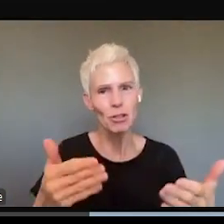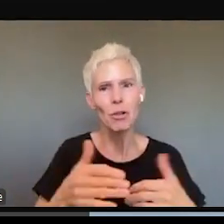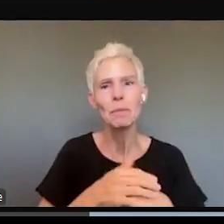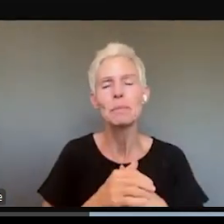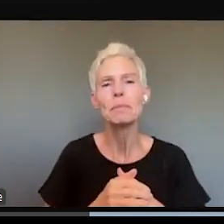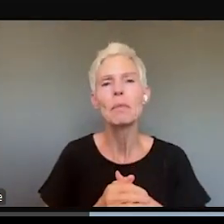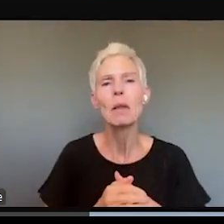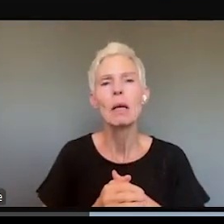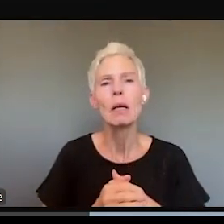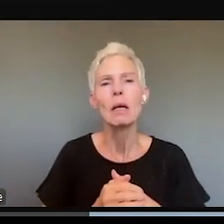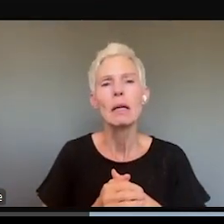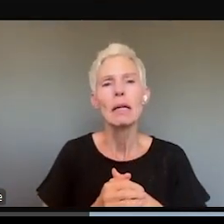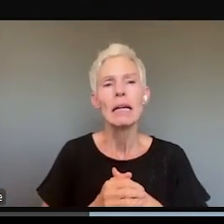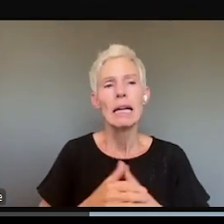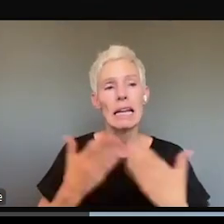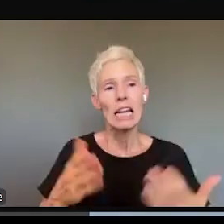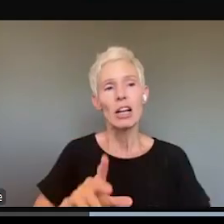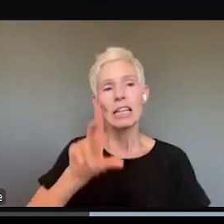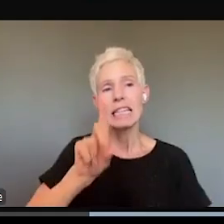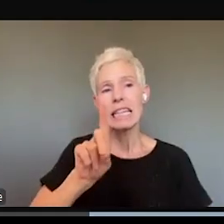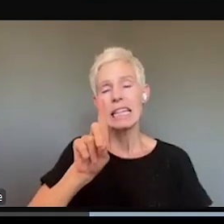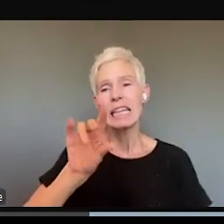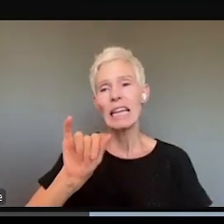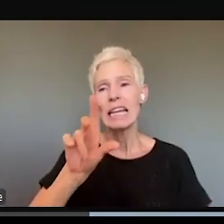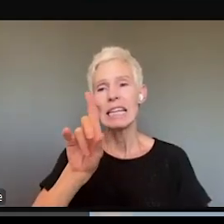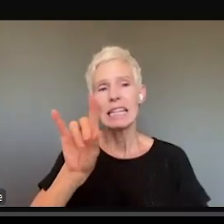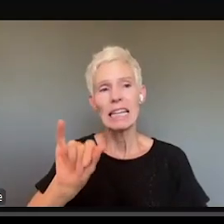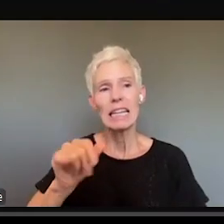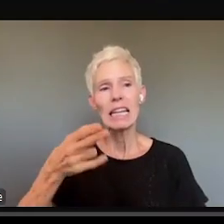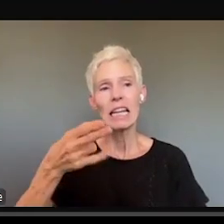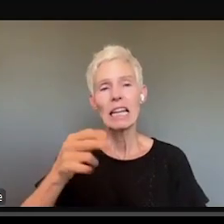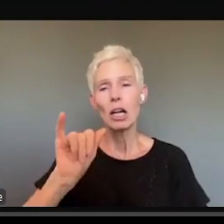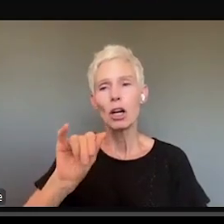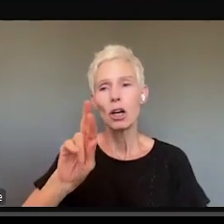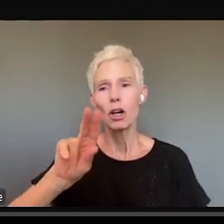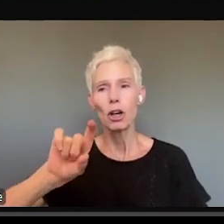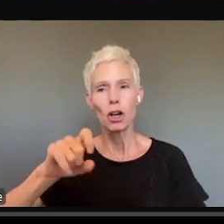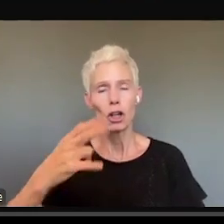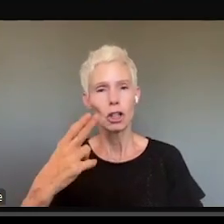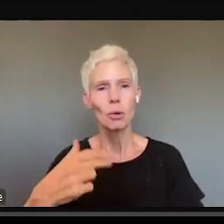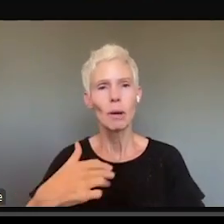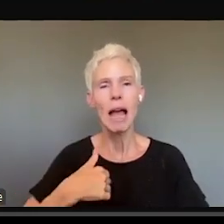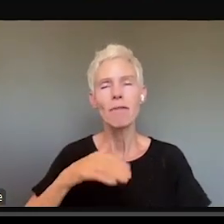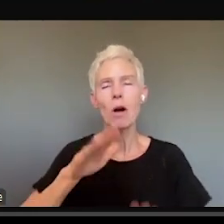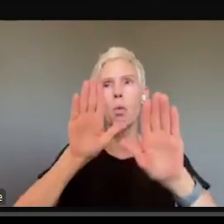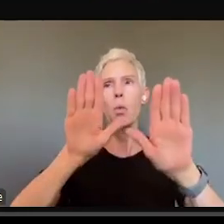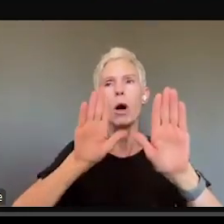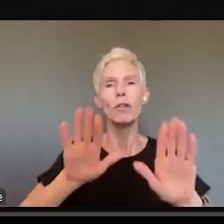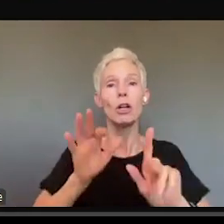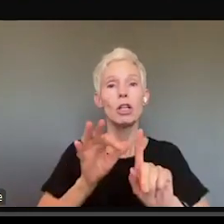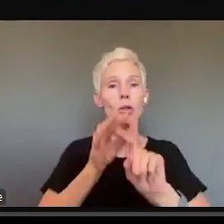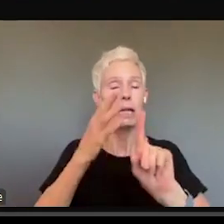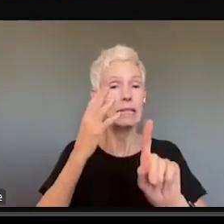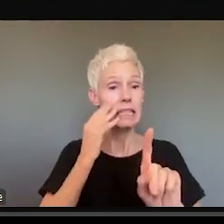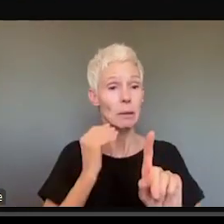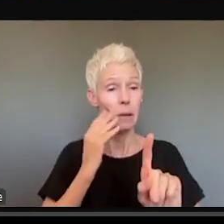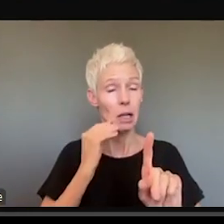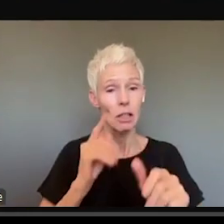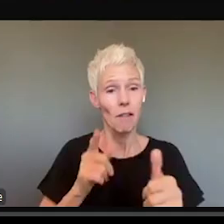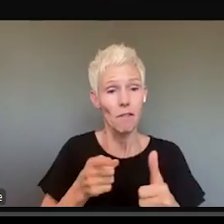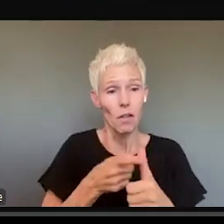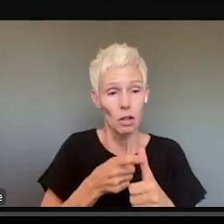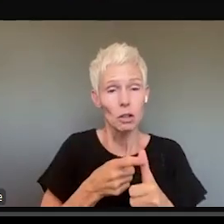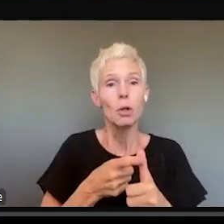So here at DD Hirsch, we actually have a wonderful and unique experience. So first I'll start, we